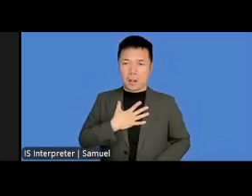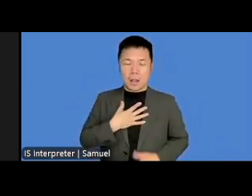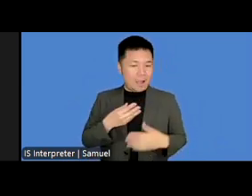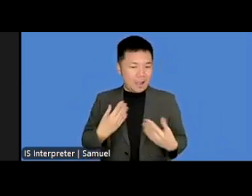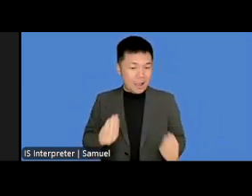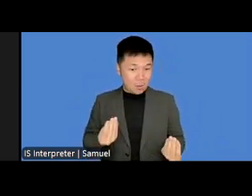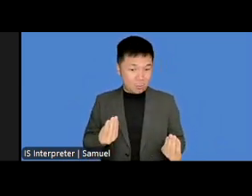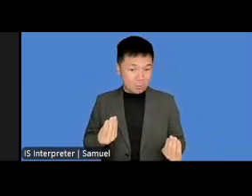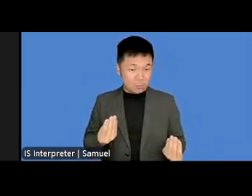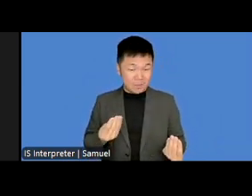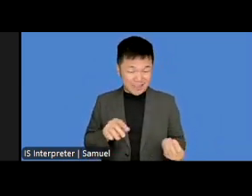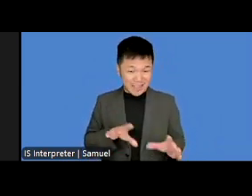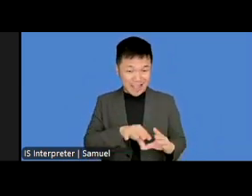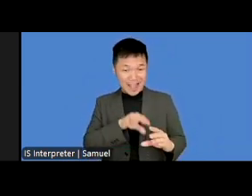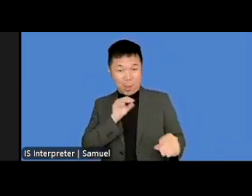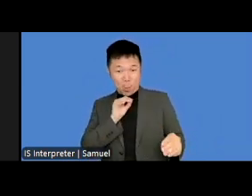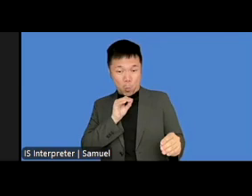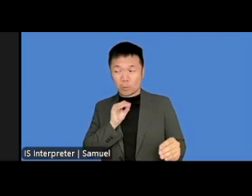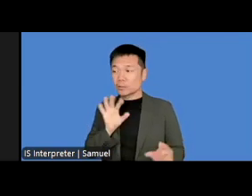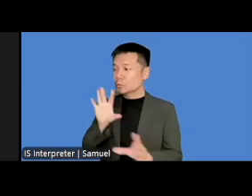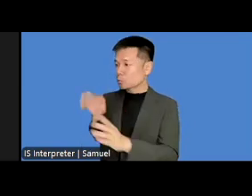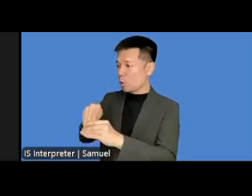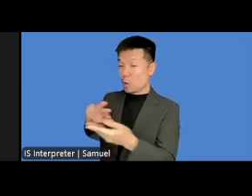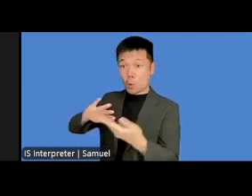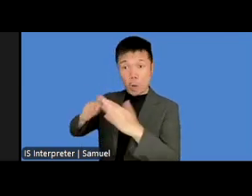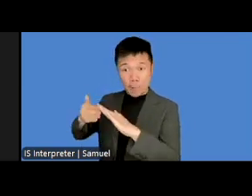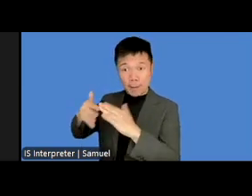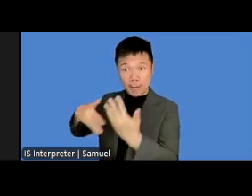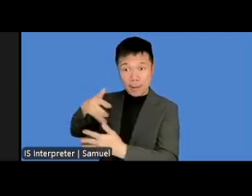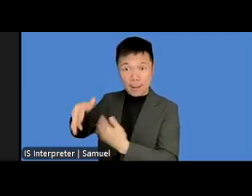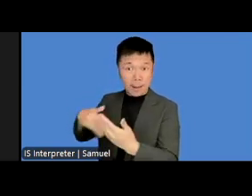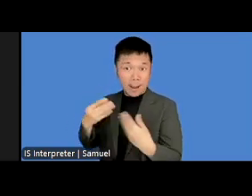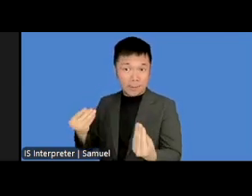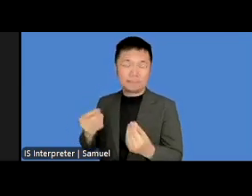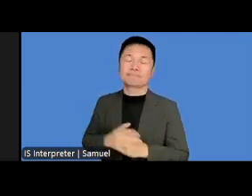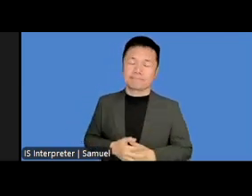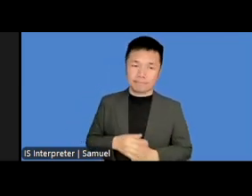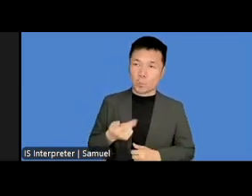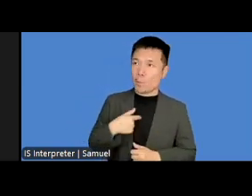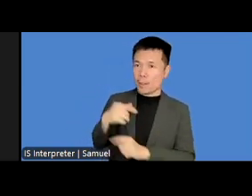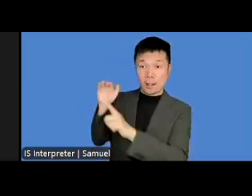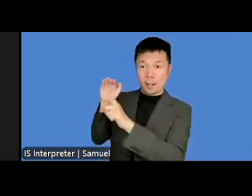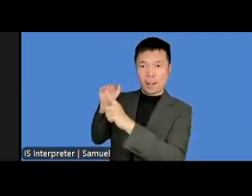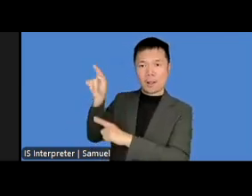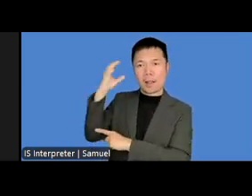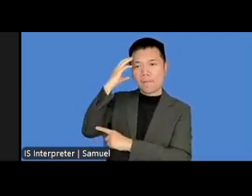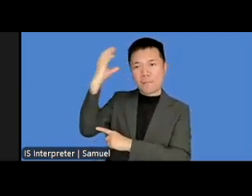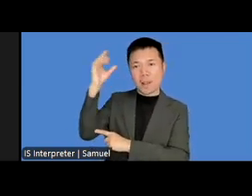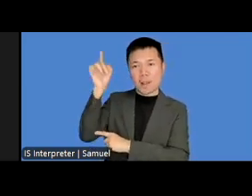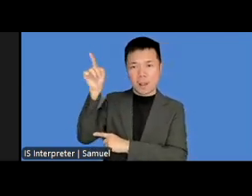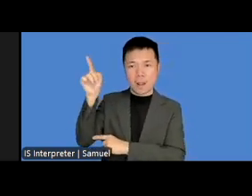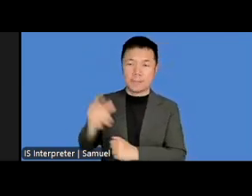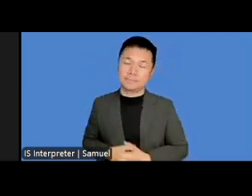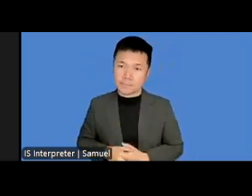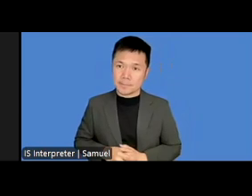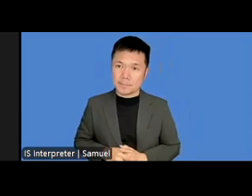communities. But I would also recommend for the government to also adopt and implement the draft National Action